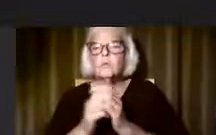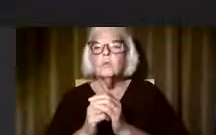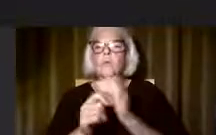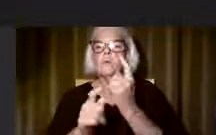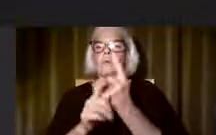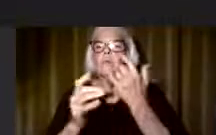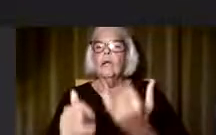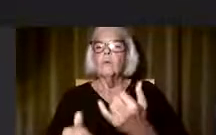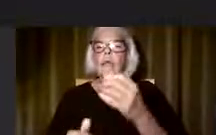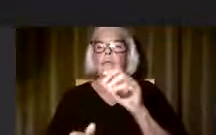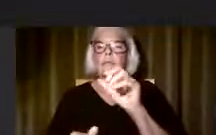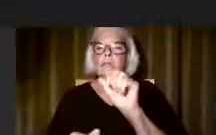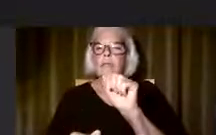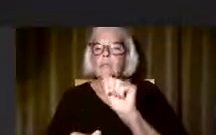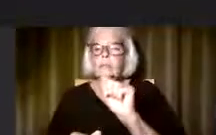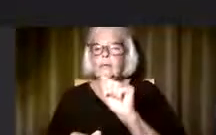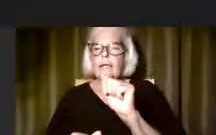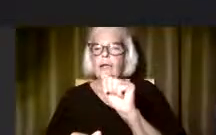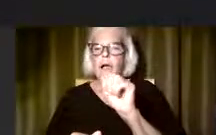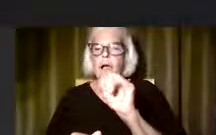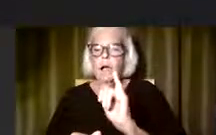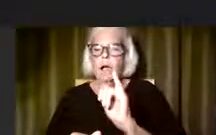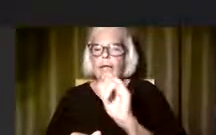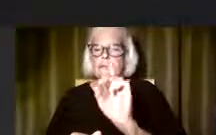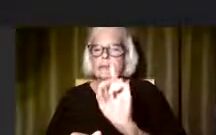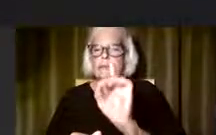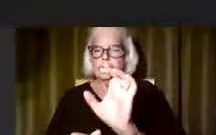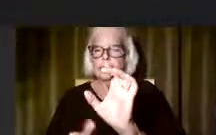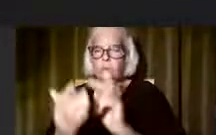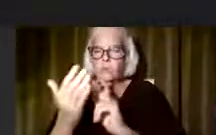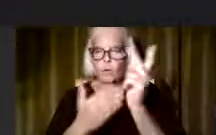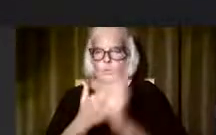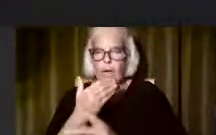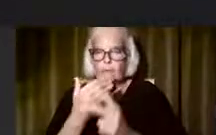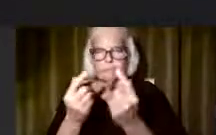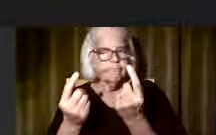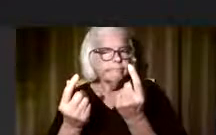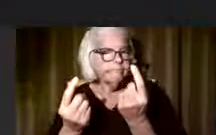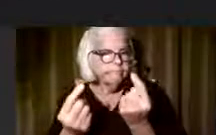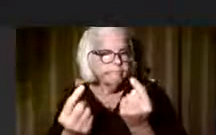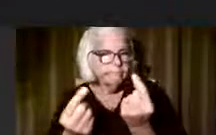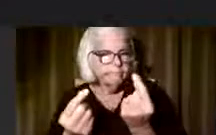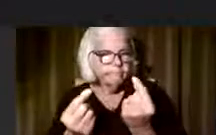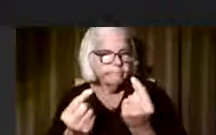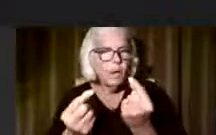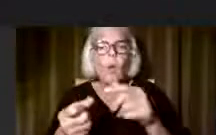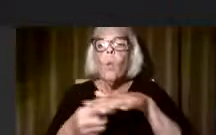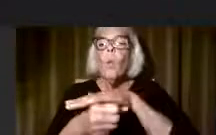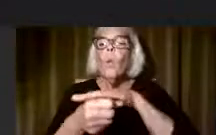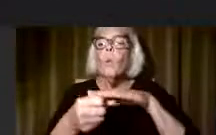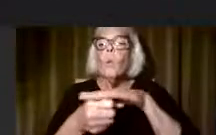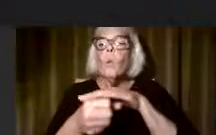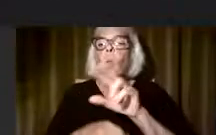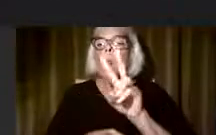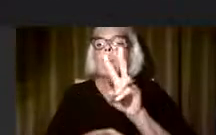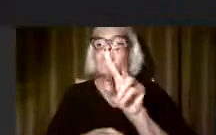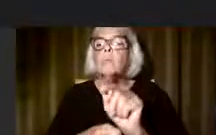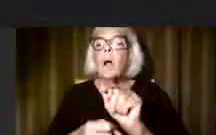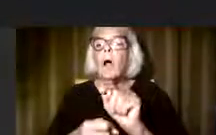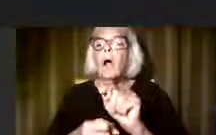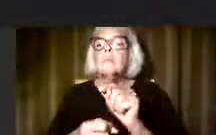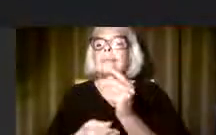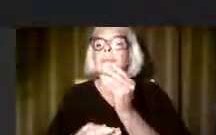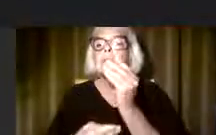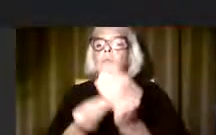Aidc program. So Aidc is a local Vermont distribution company that the state has contracted